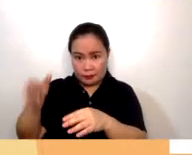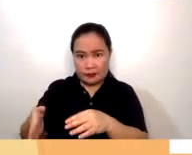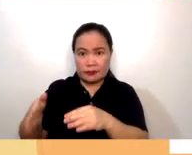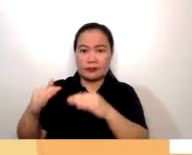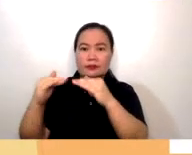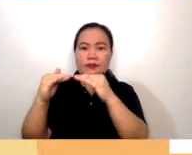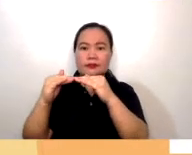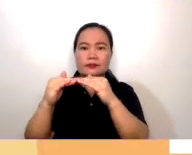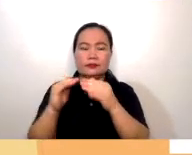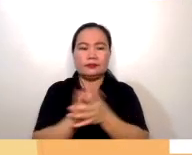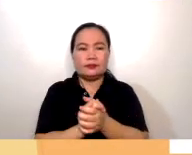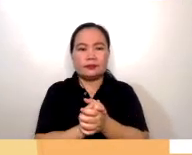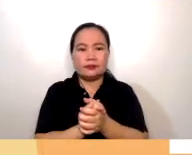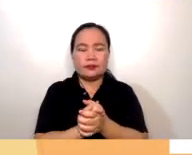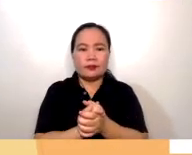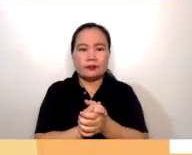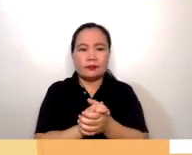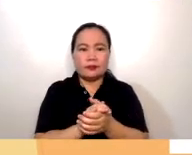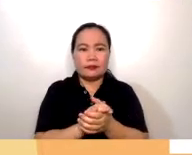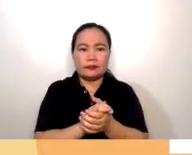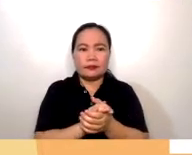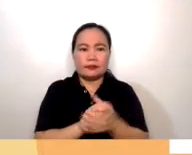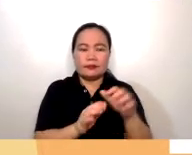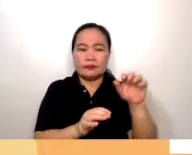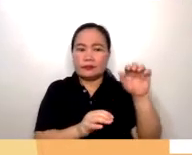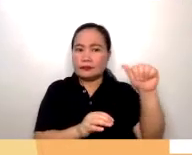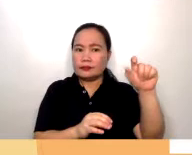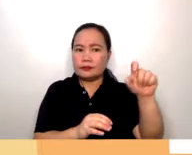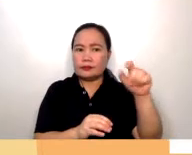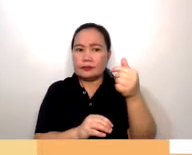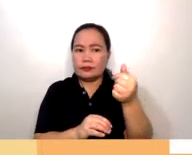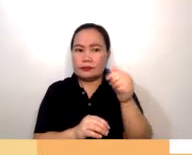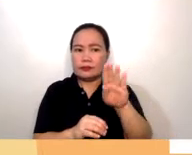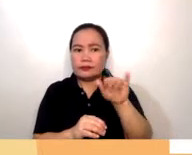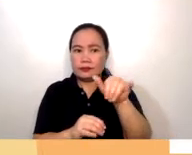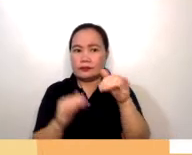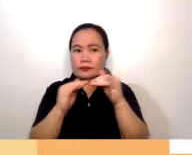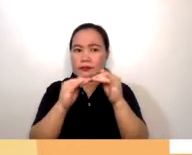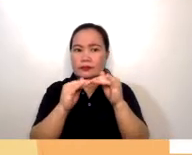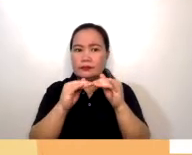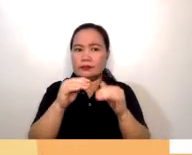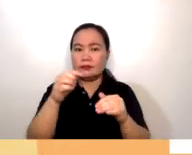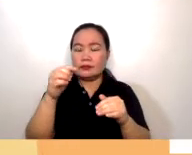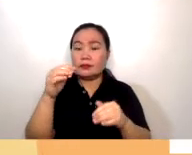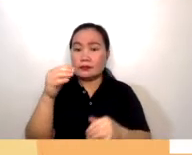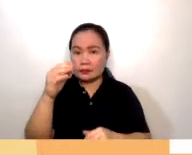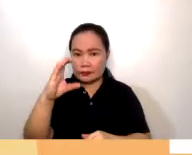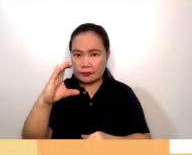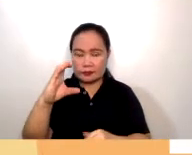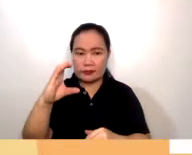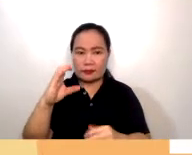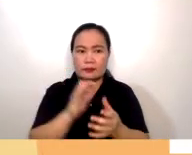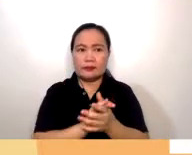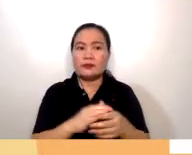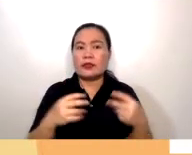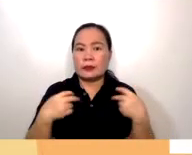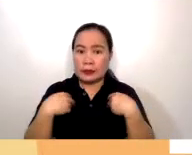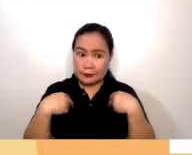ating equation. So, from this, ax plus by equals c, magkakaroon tayo ngayon